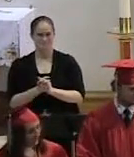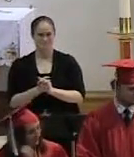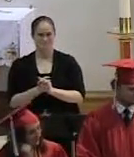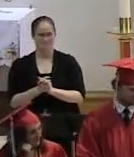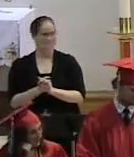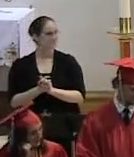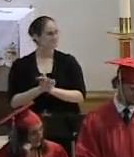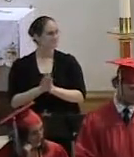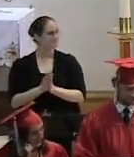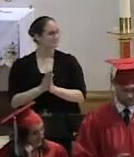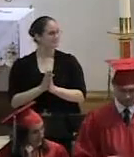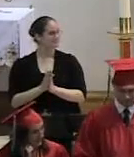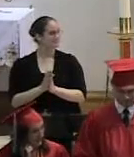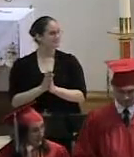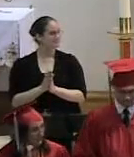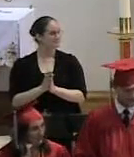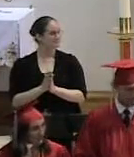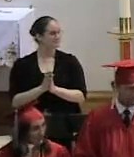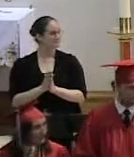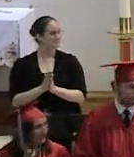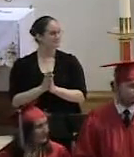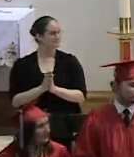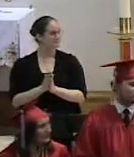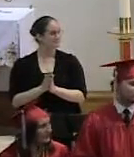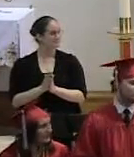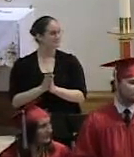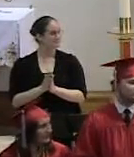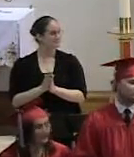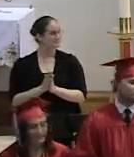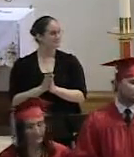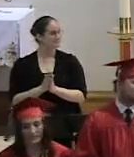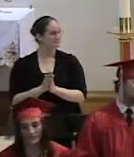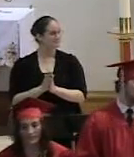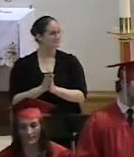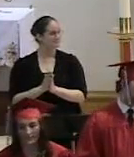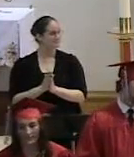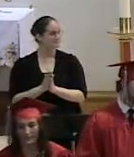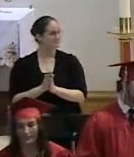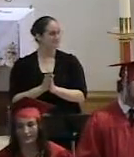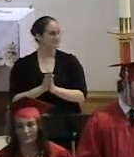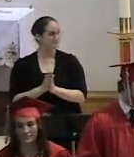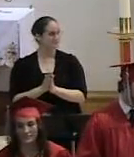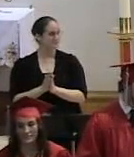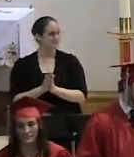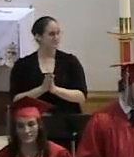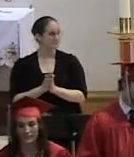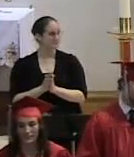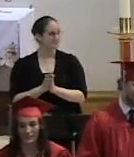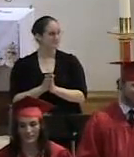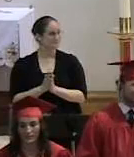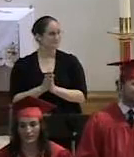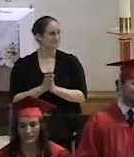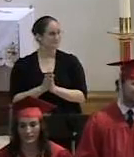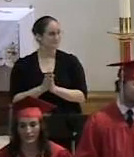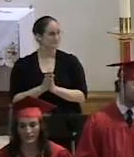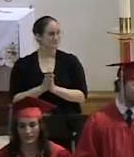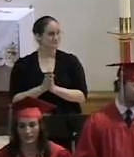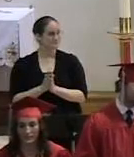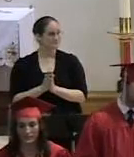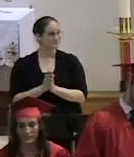Miss McLaurin, God bless you. Mr. Schneider, congratulations.